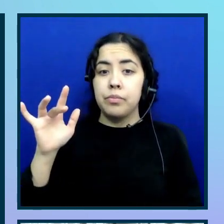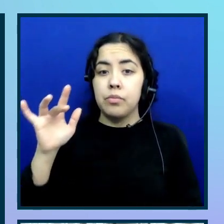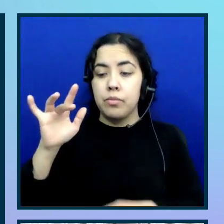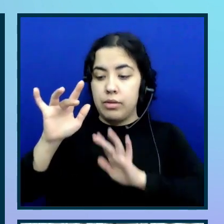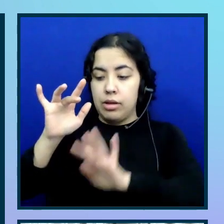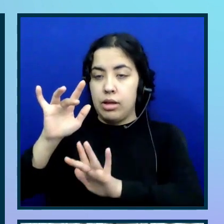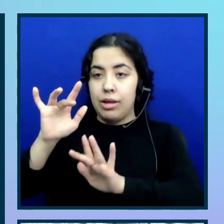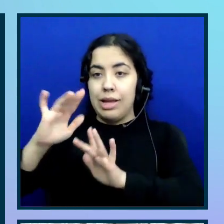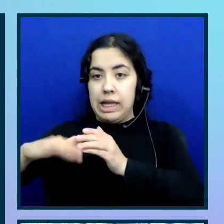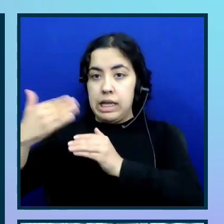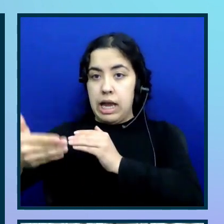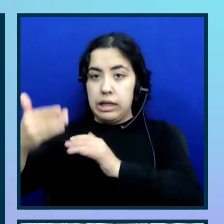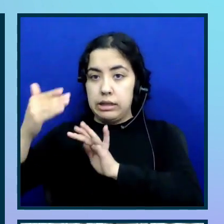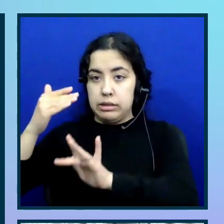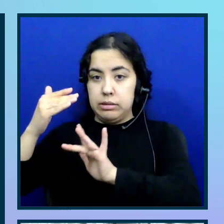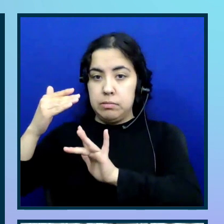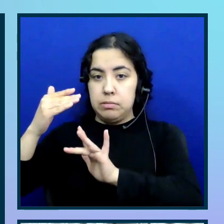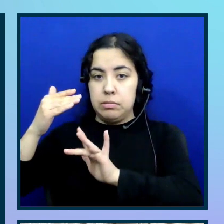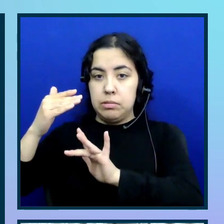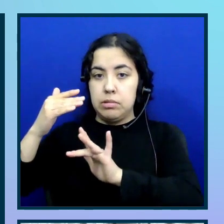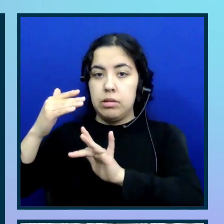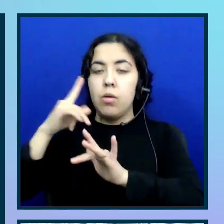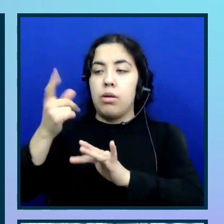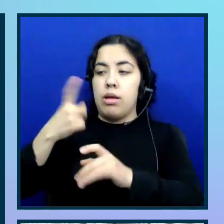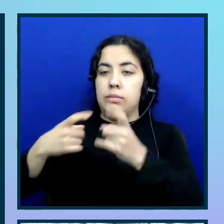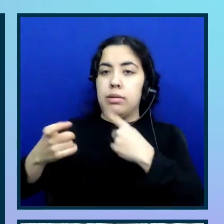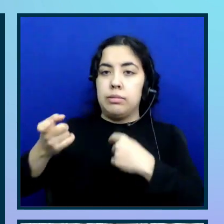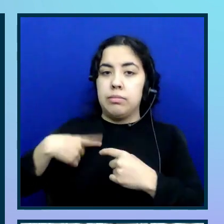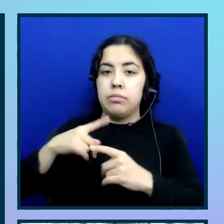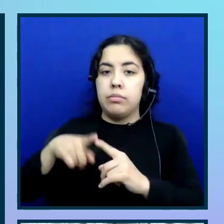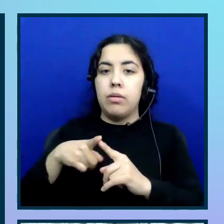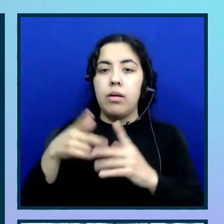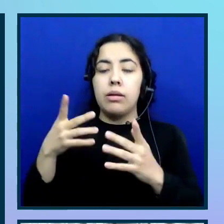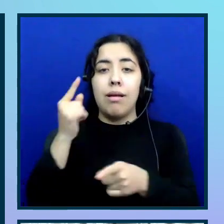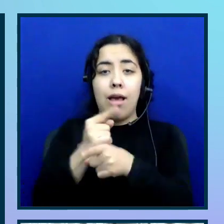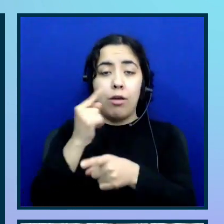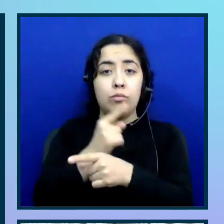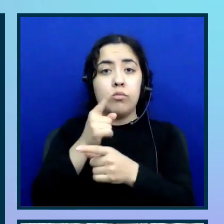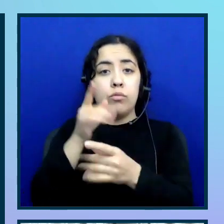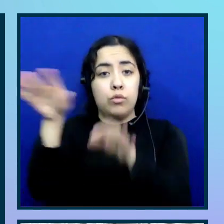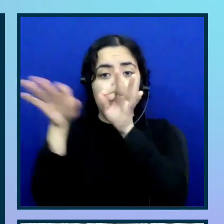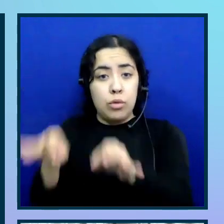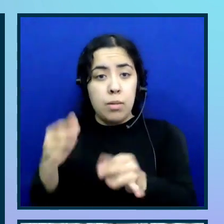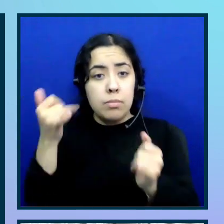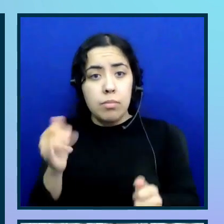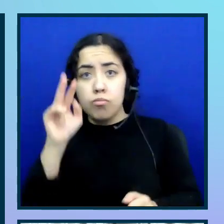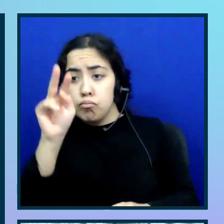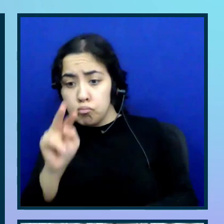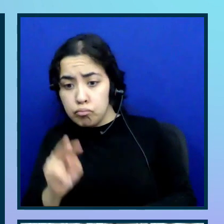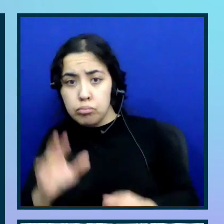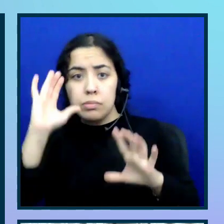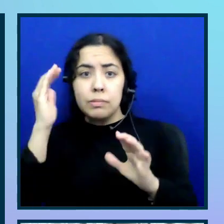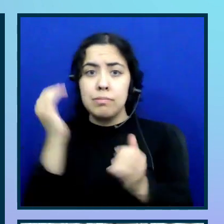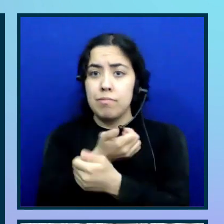and then click next again. And then it's going to ask me questions about does it accurately describe. For now, it looks like everything is